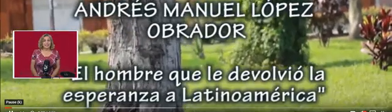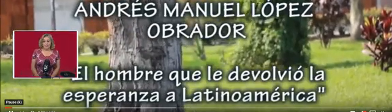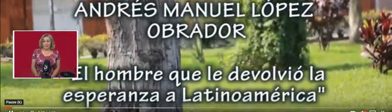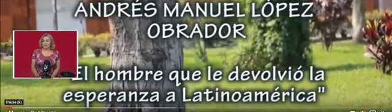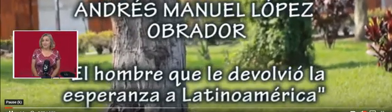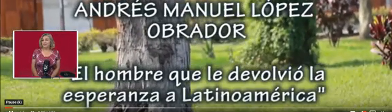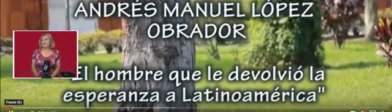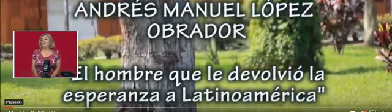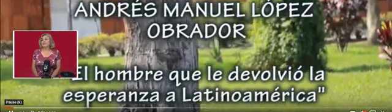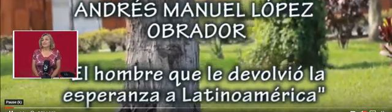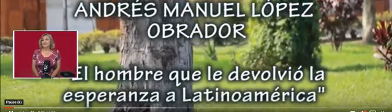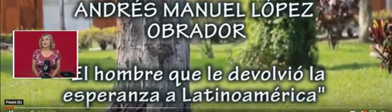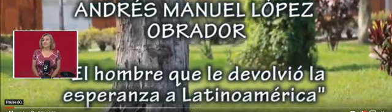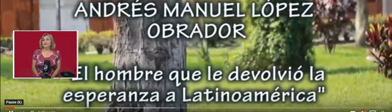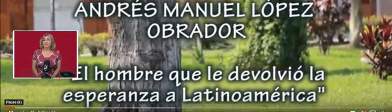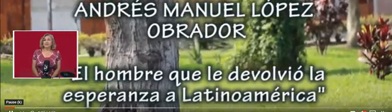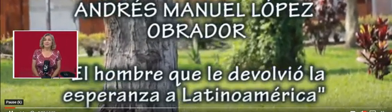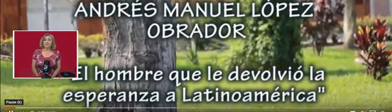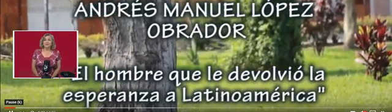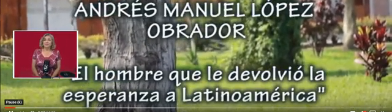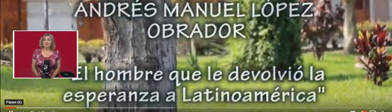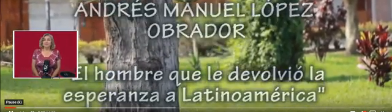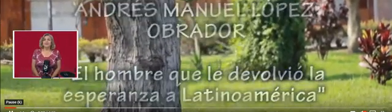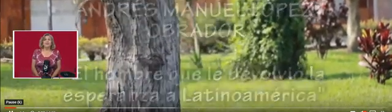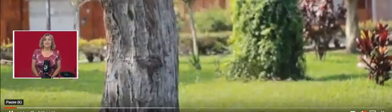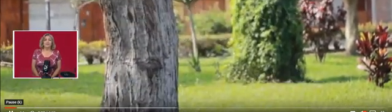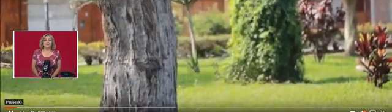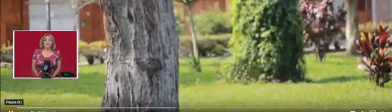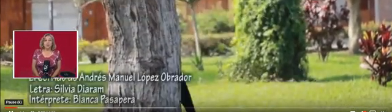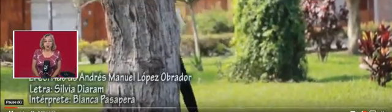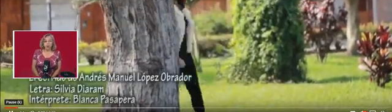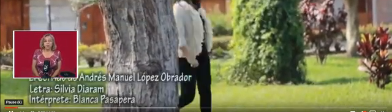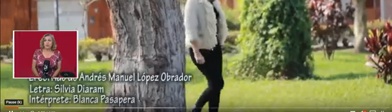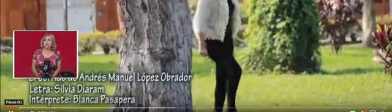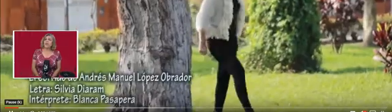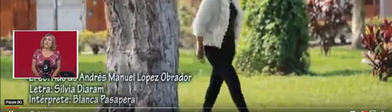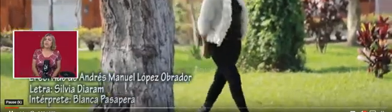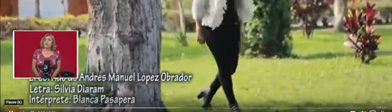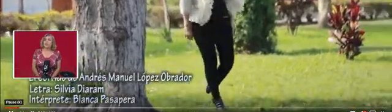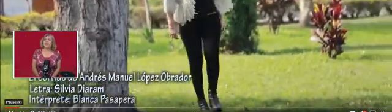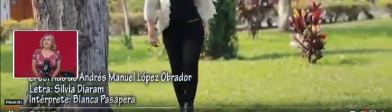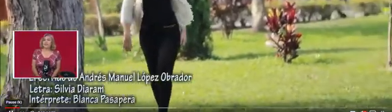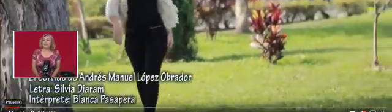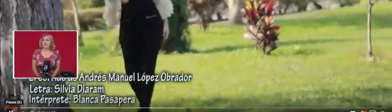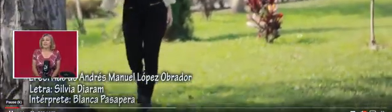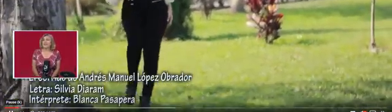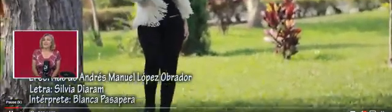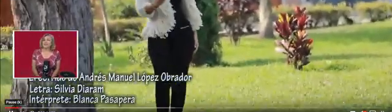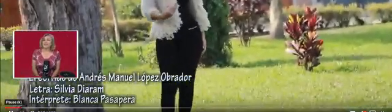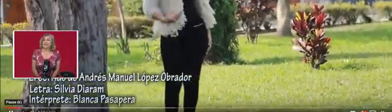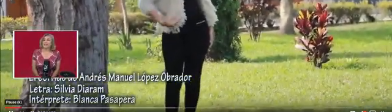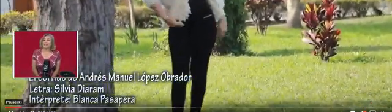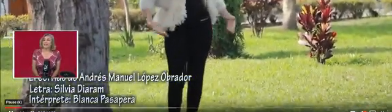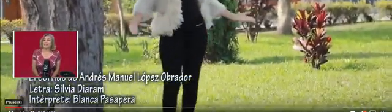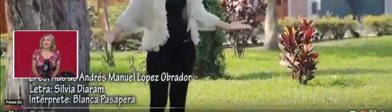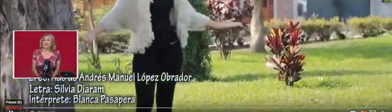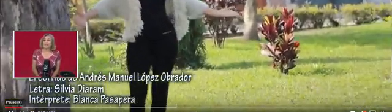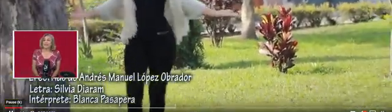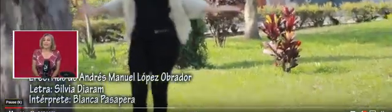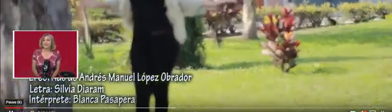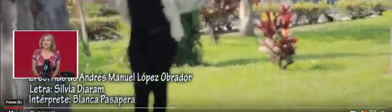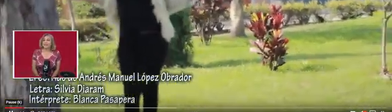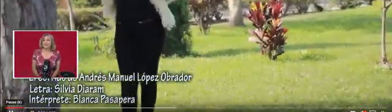in a México. relations with the U.S. Comentaba yo This means that there will be que en el more semestre foreign inversión businesses